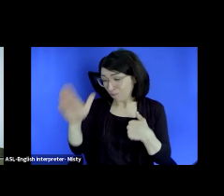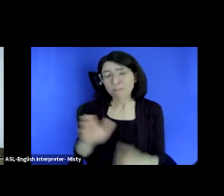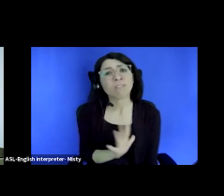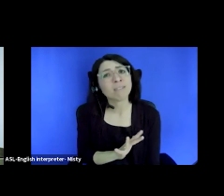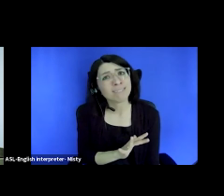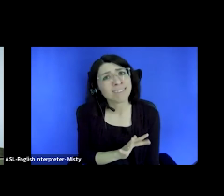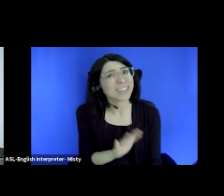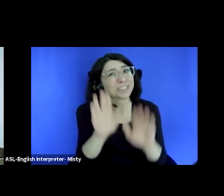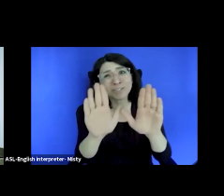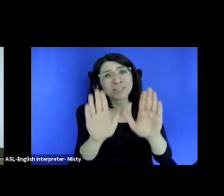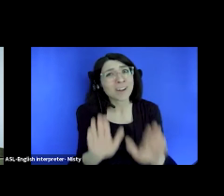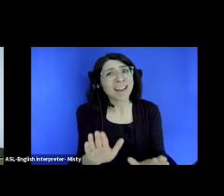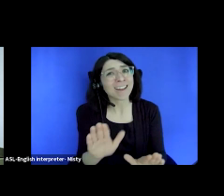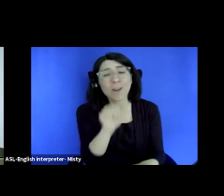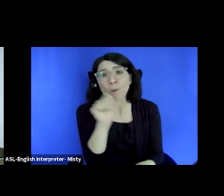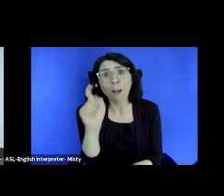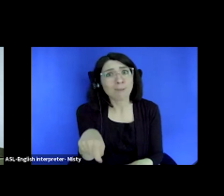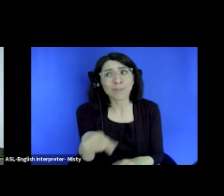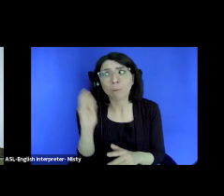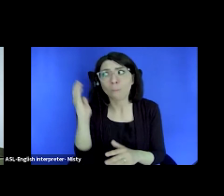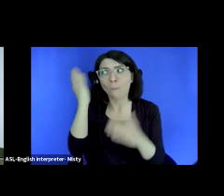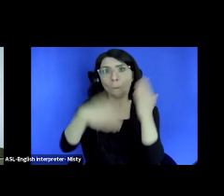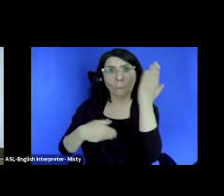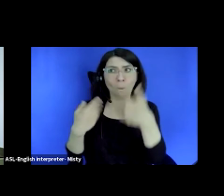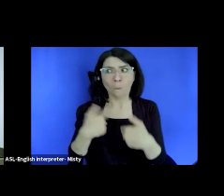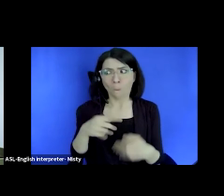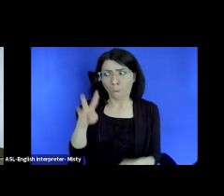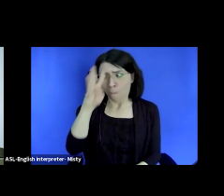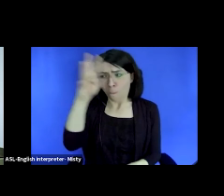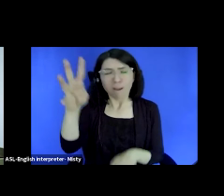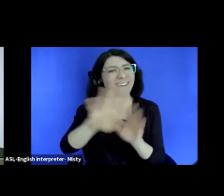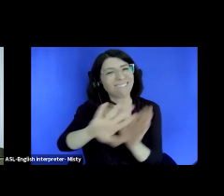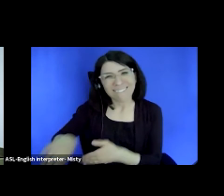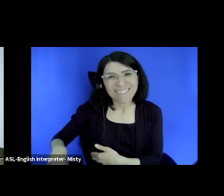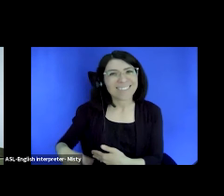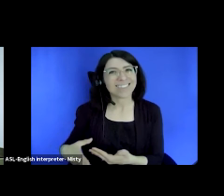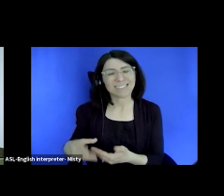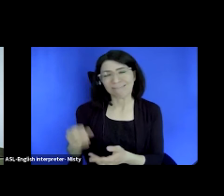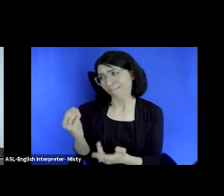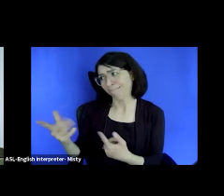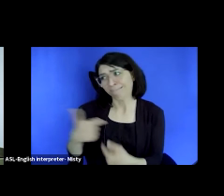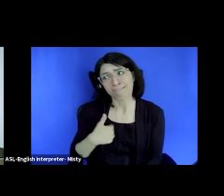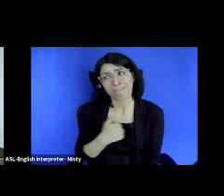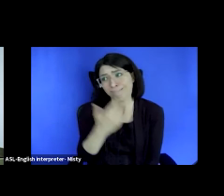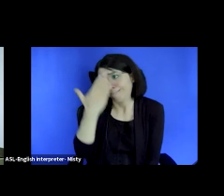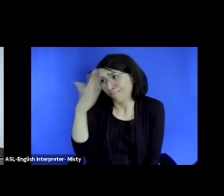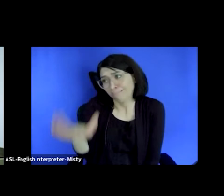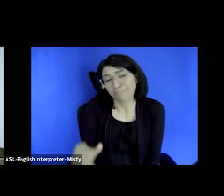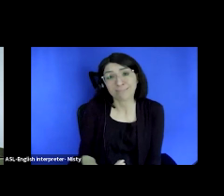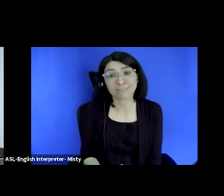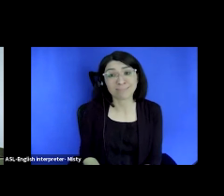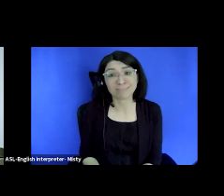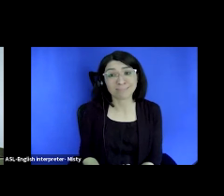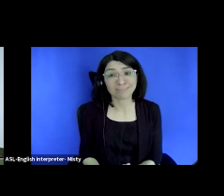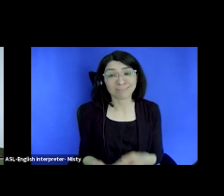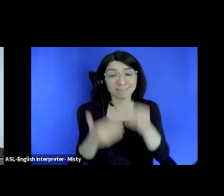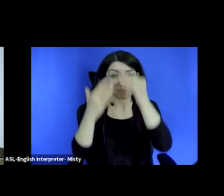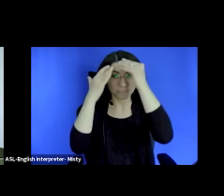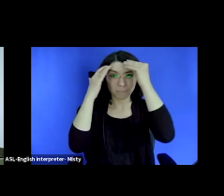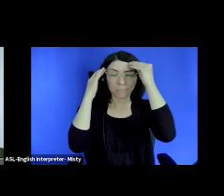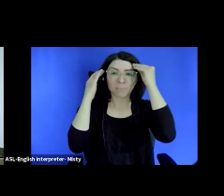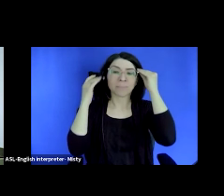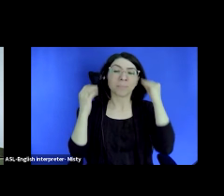than sort of make things up along the way, it's okay not to know things. And that's how we become better. Maybe perhaps my take on this